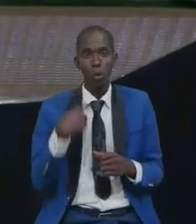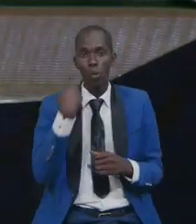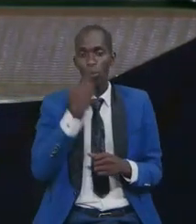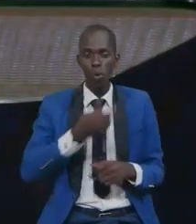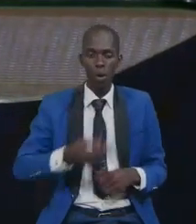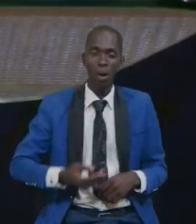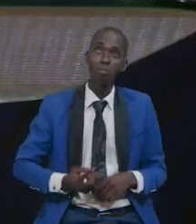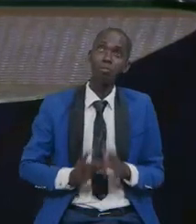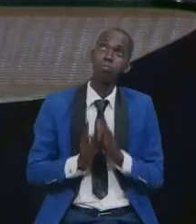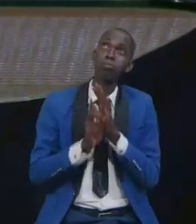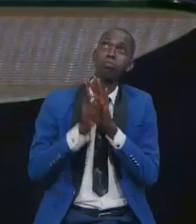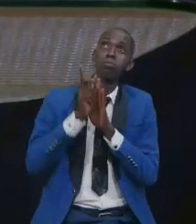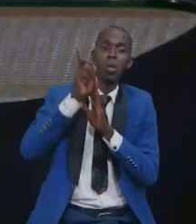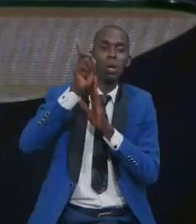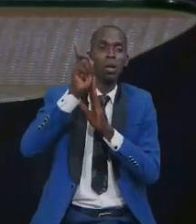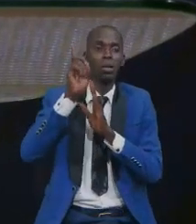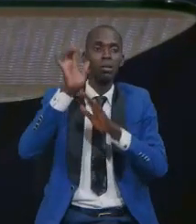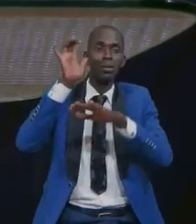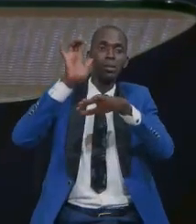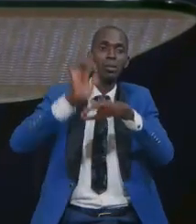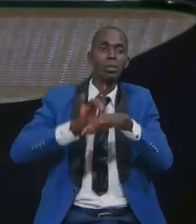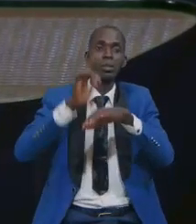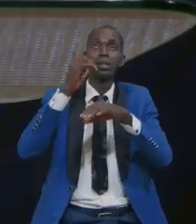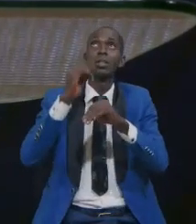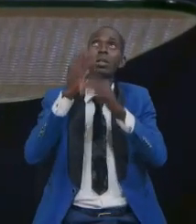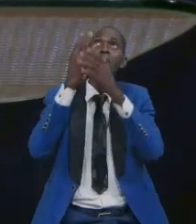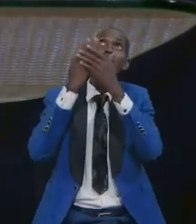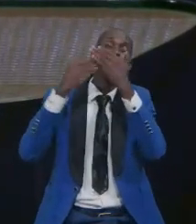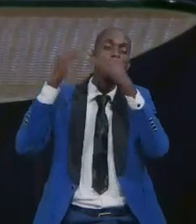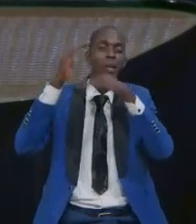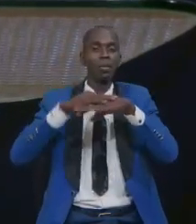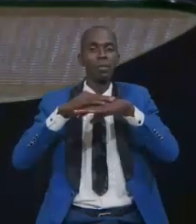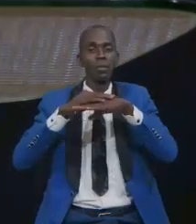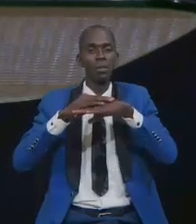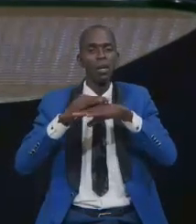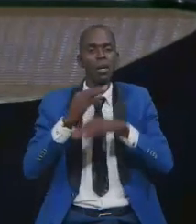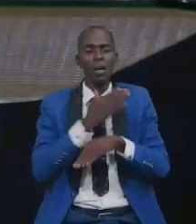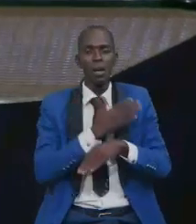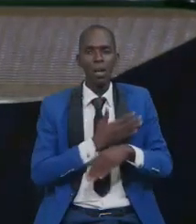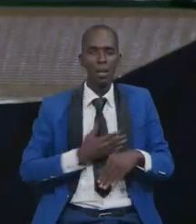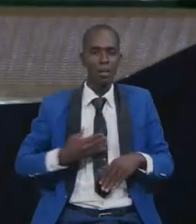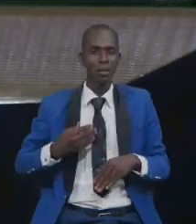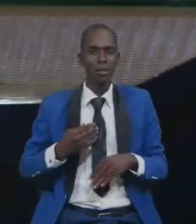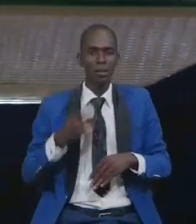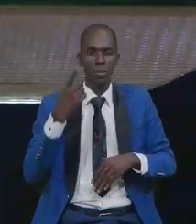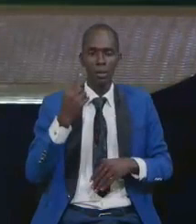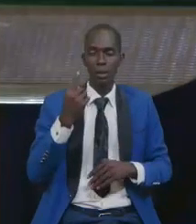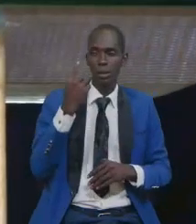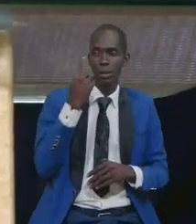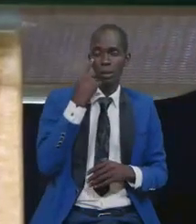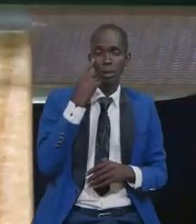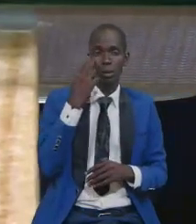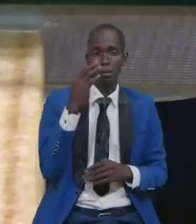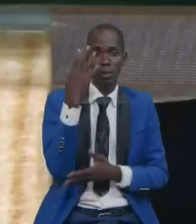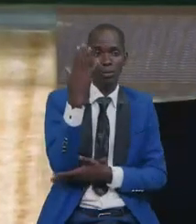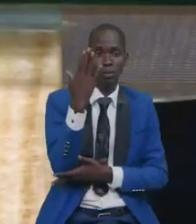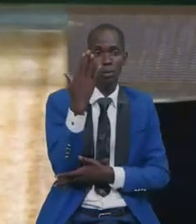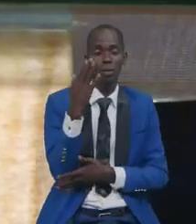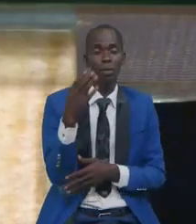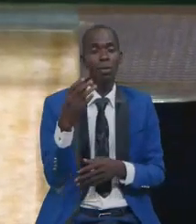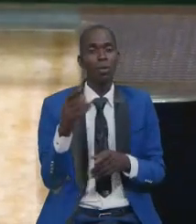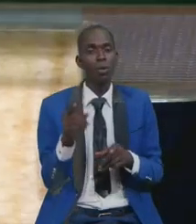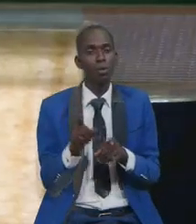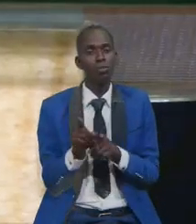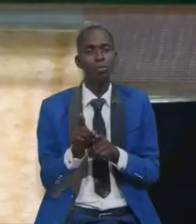height reached unto the heaven, and the sight thereof